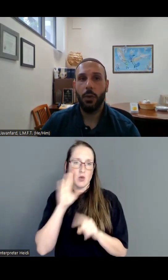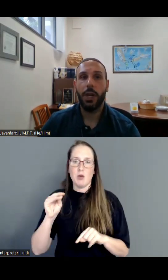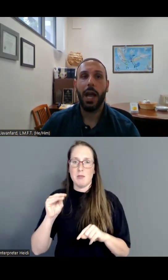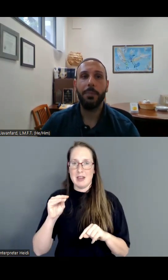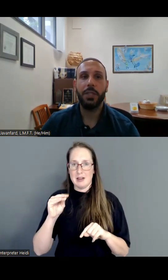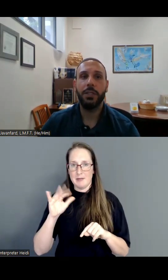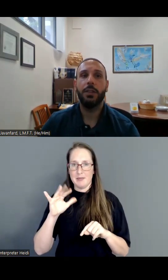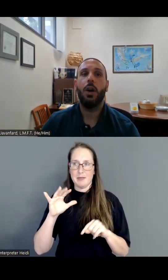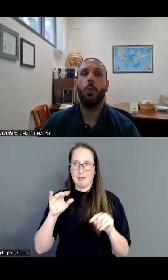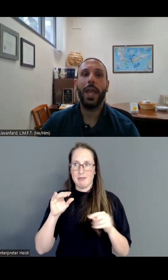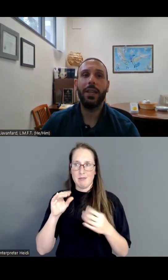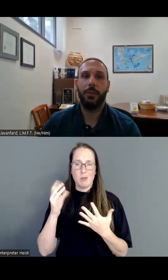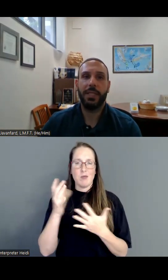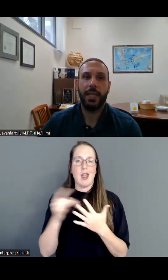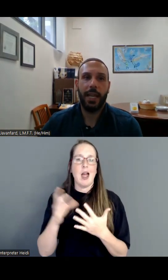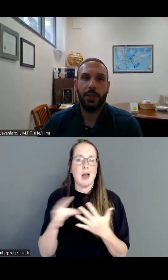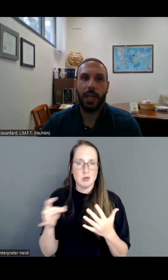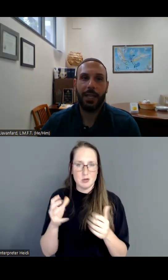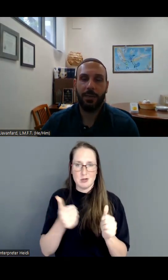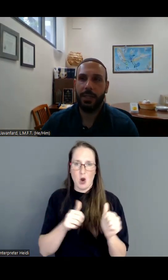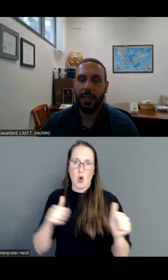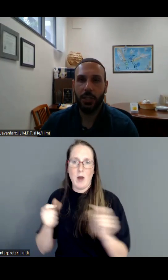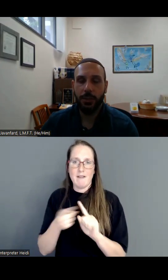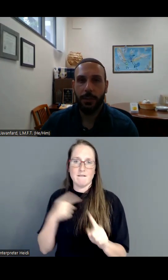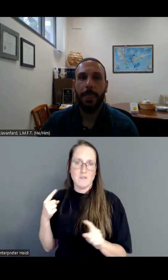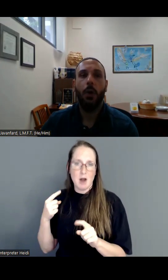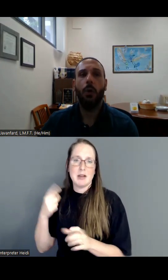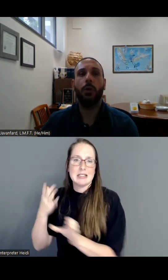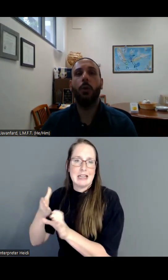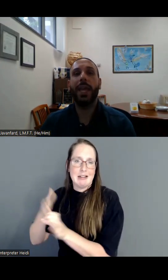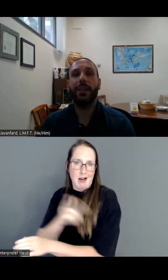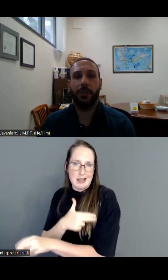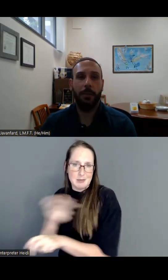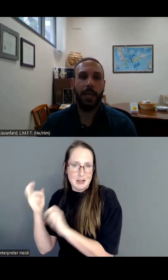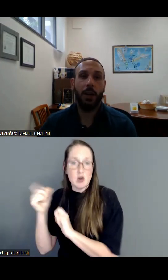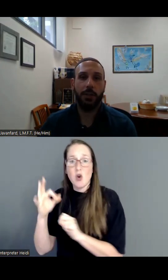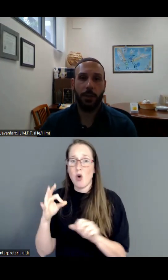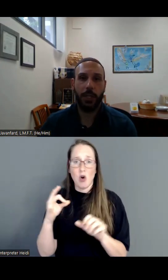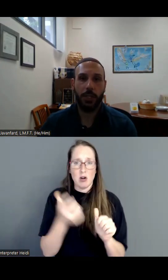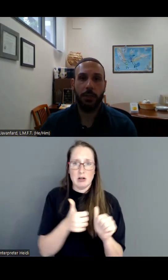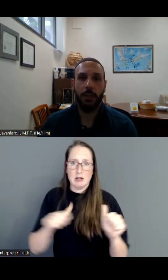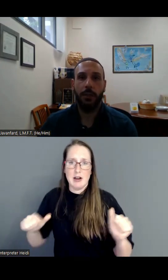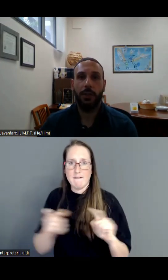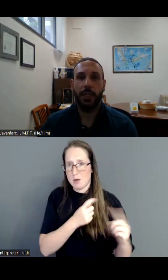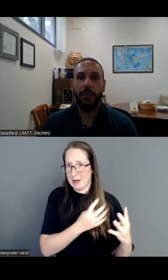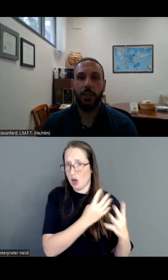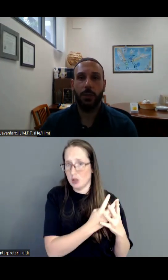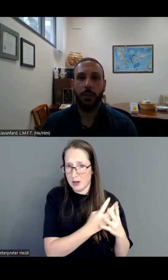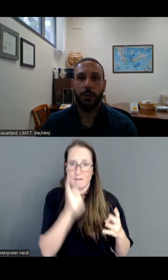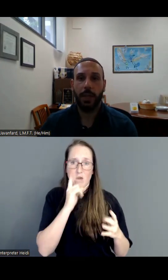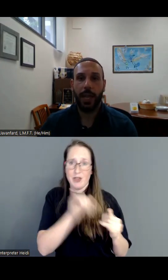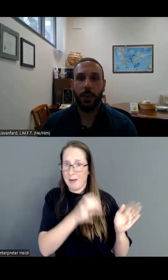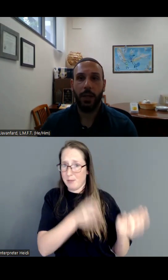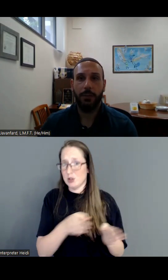diversion or an option away from a psychiatric hospitalization or away from incarceration for the